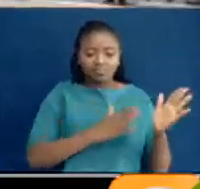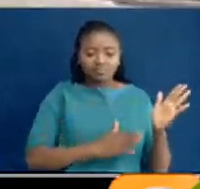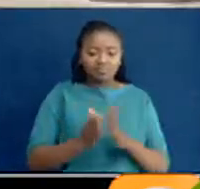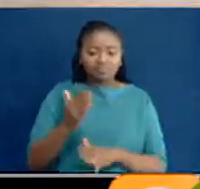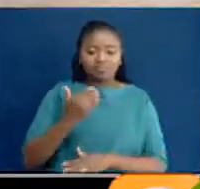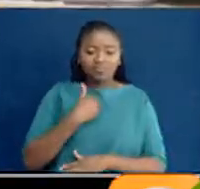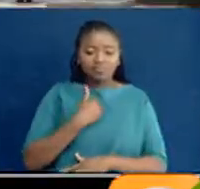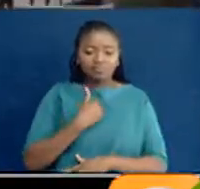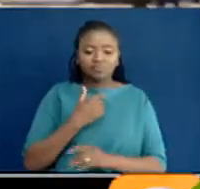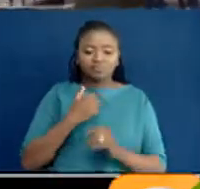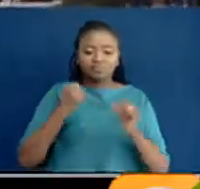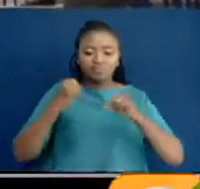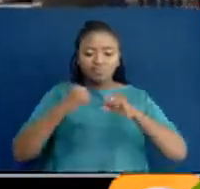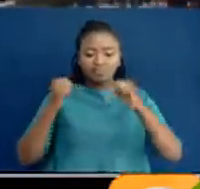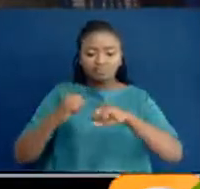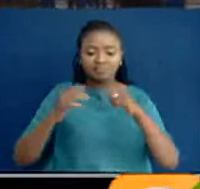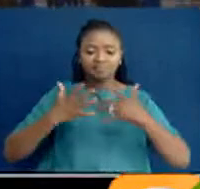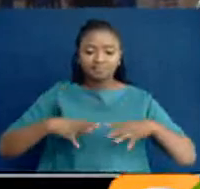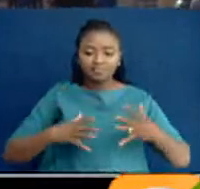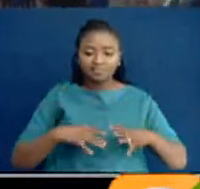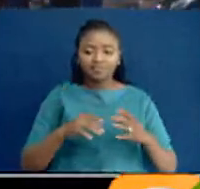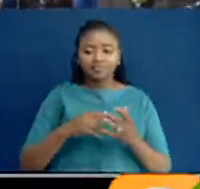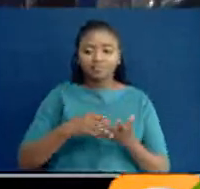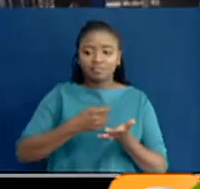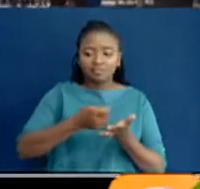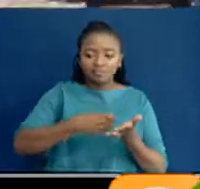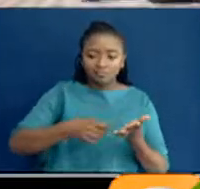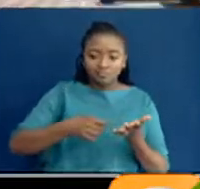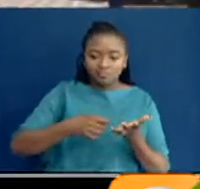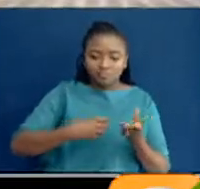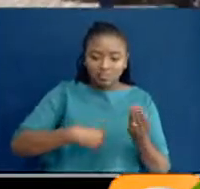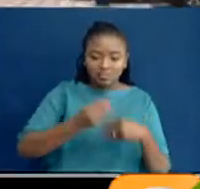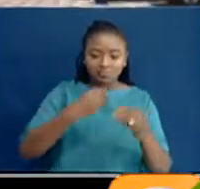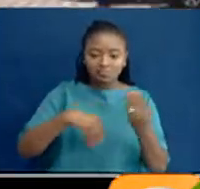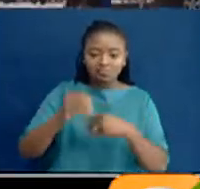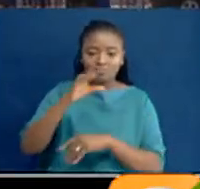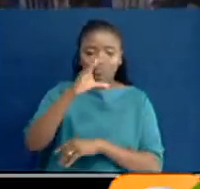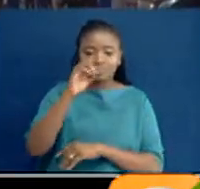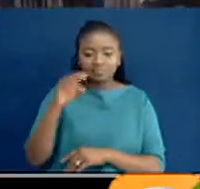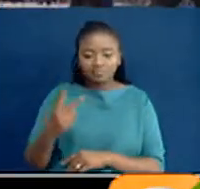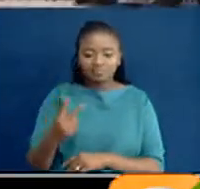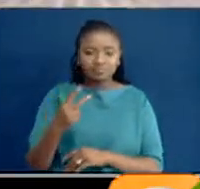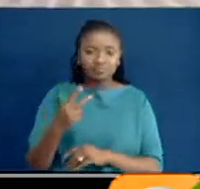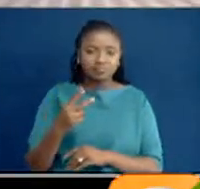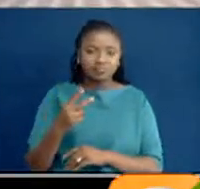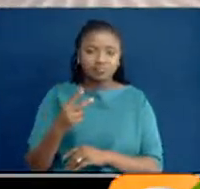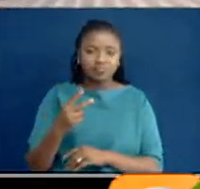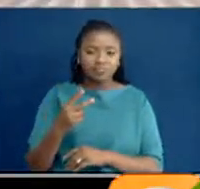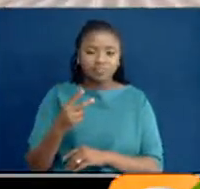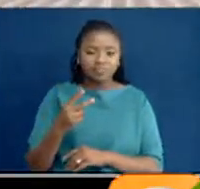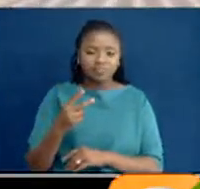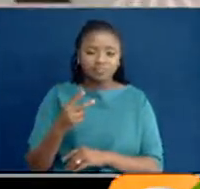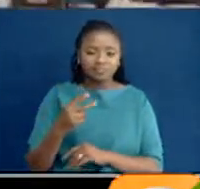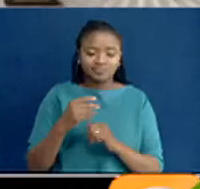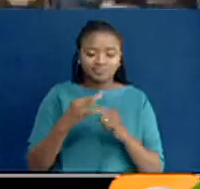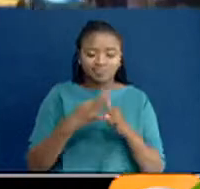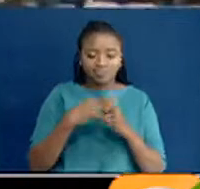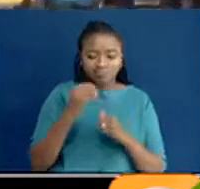where people were selling carbon. It has been at about 40 shillings to 80 shillings,